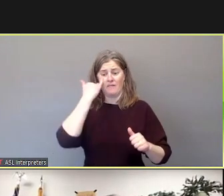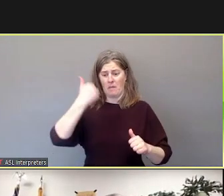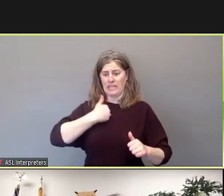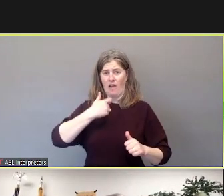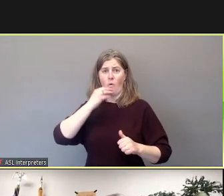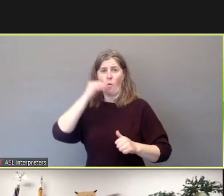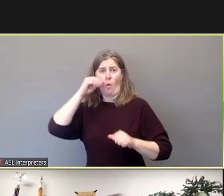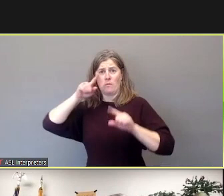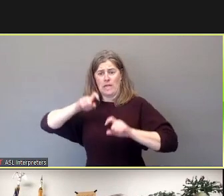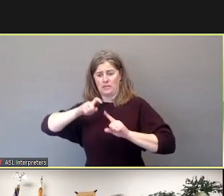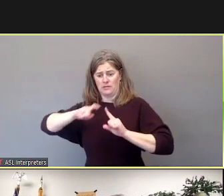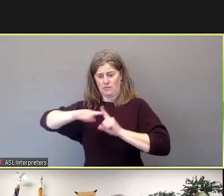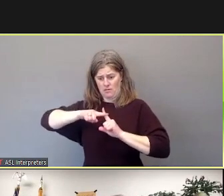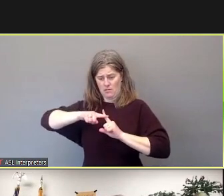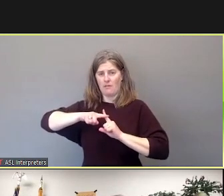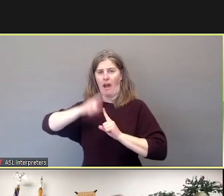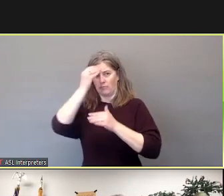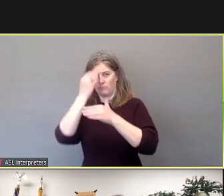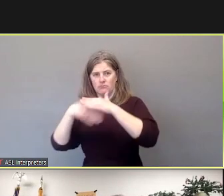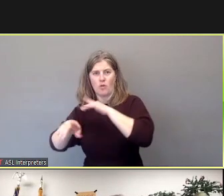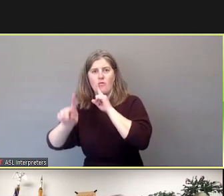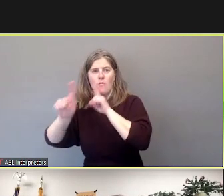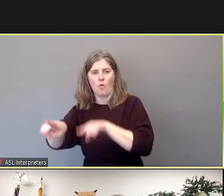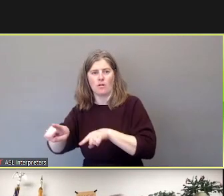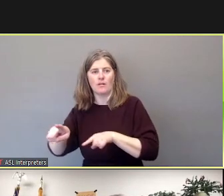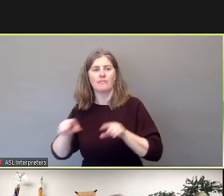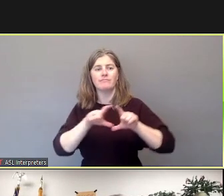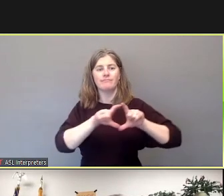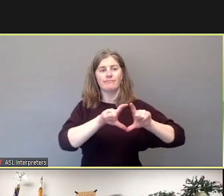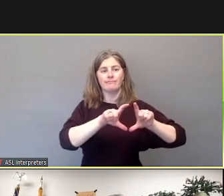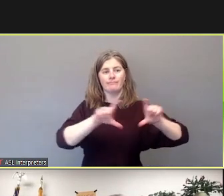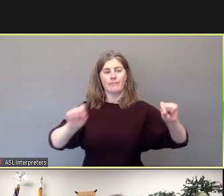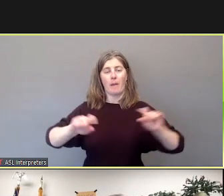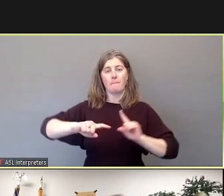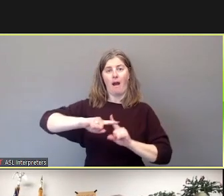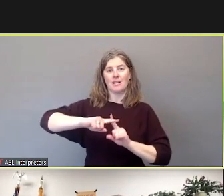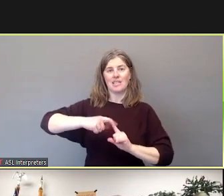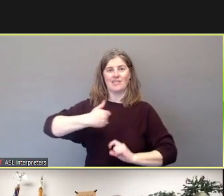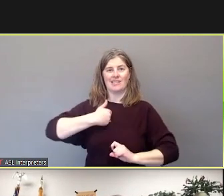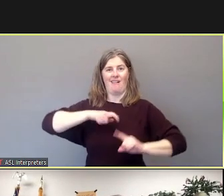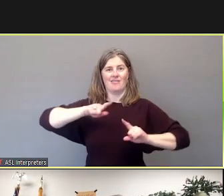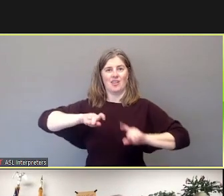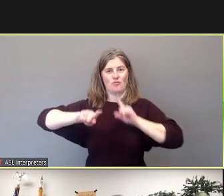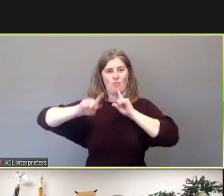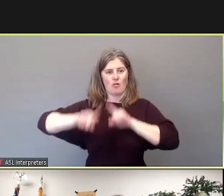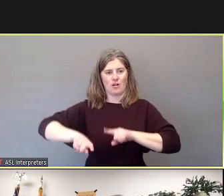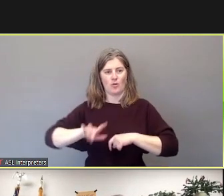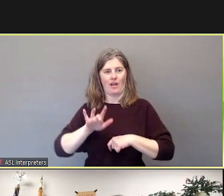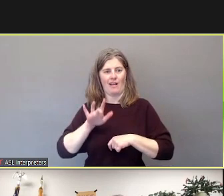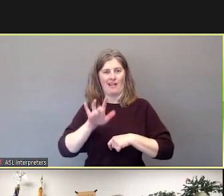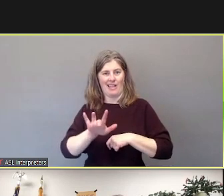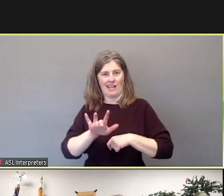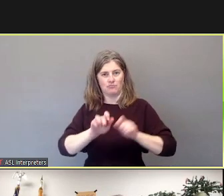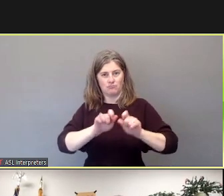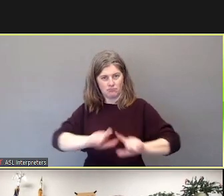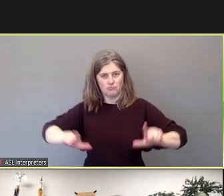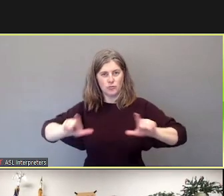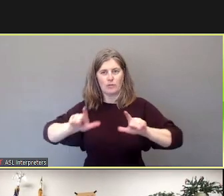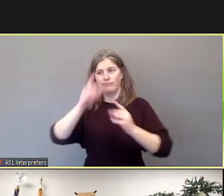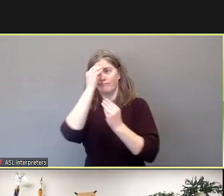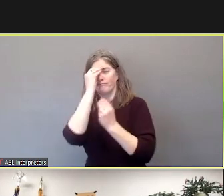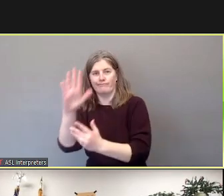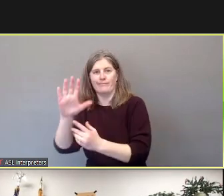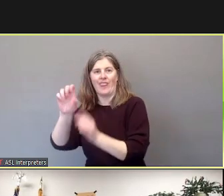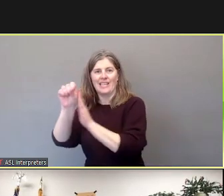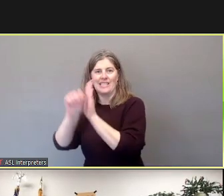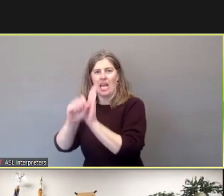I went in today. It's here, positive self-test reporting, and you click in there, and it takes